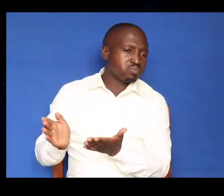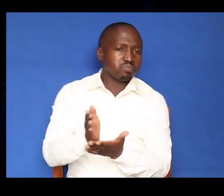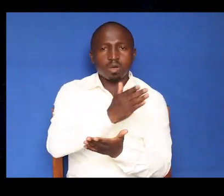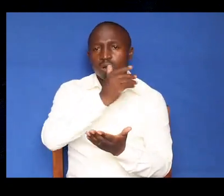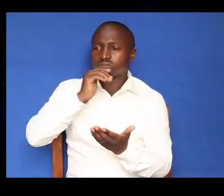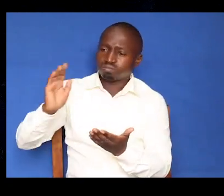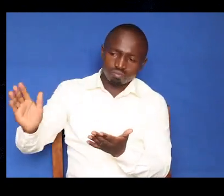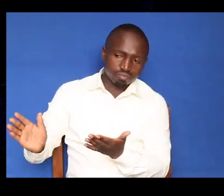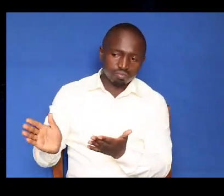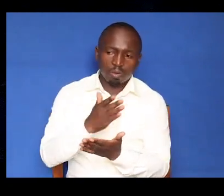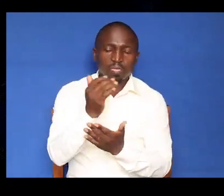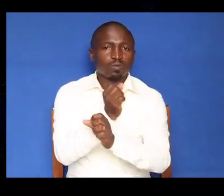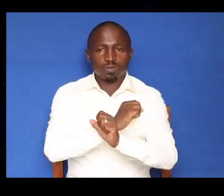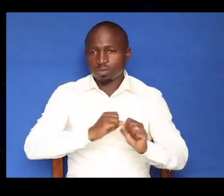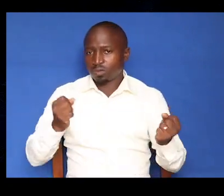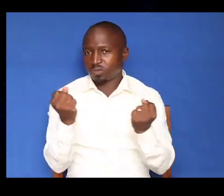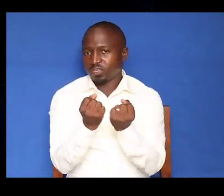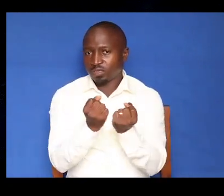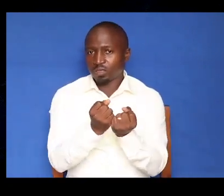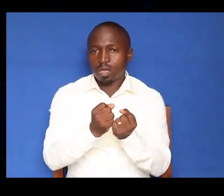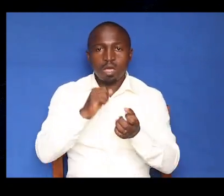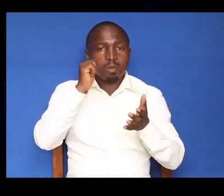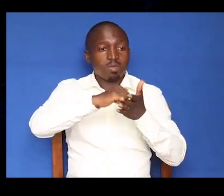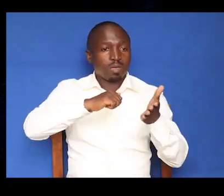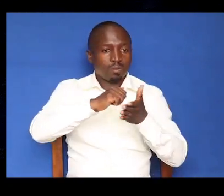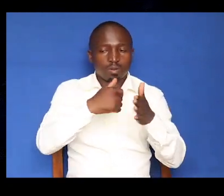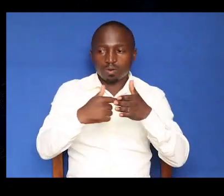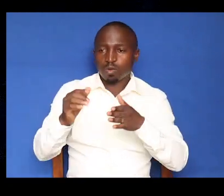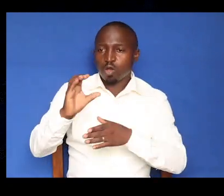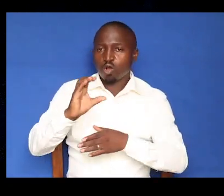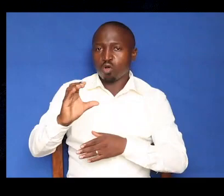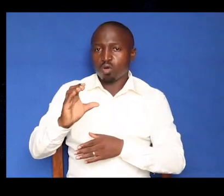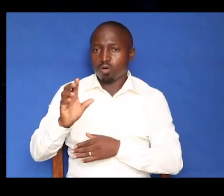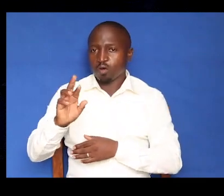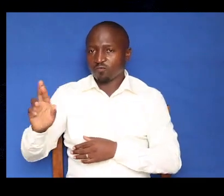and cannot make steady accumulation to form coral reef. So class,